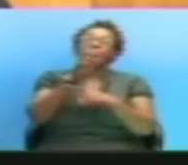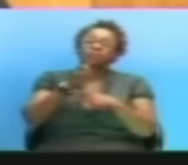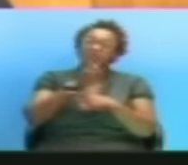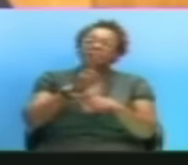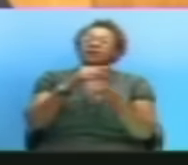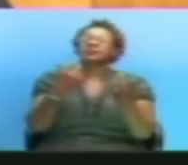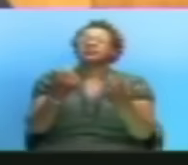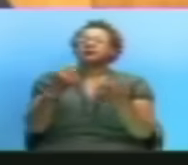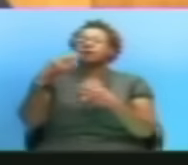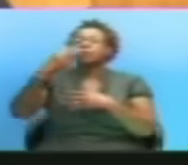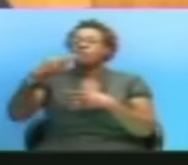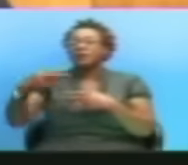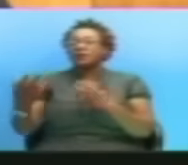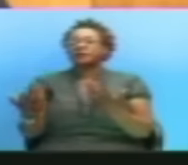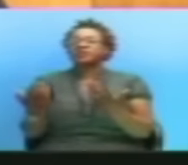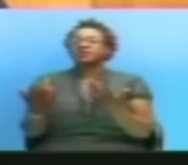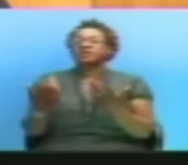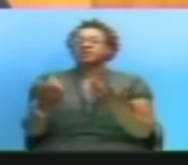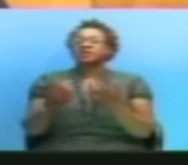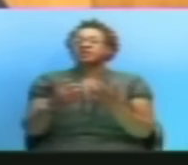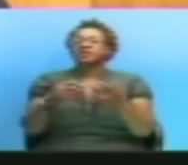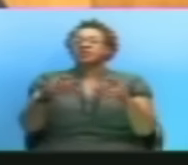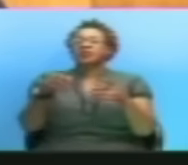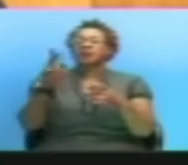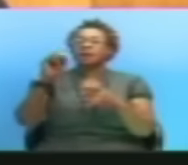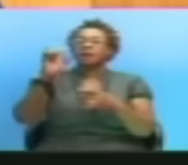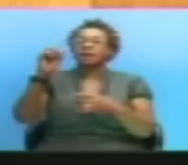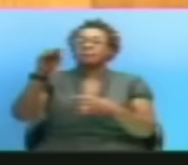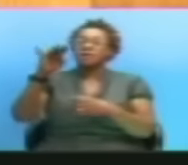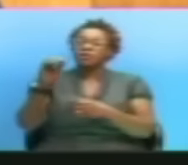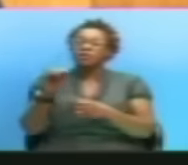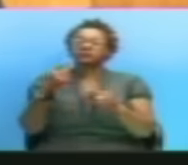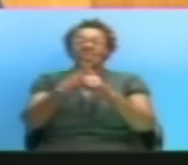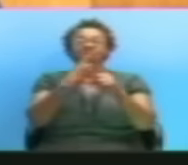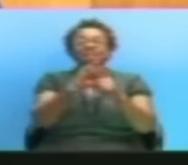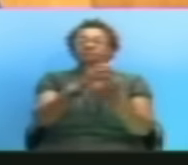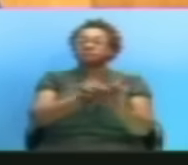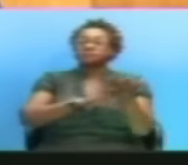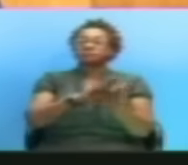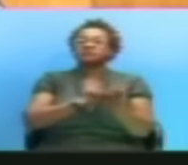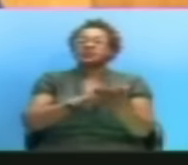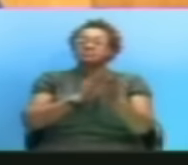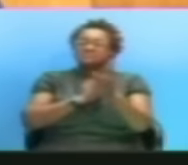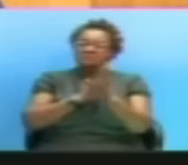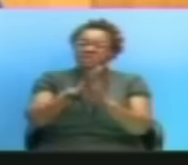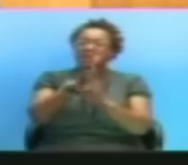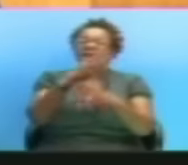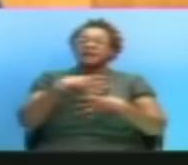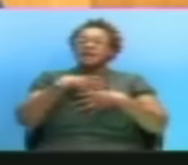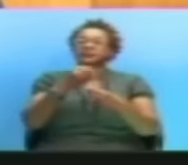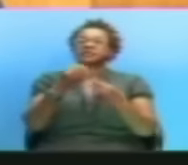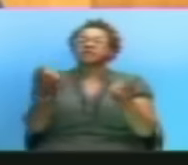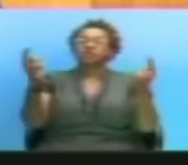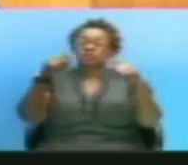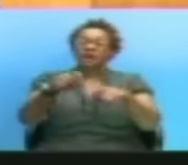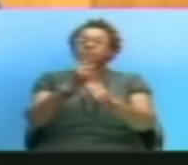even as far as Kiambio and all that. Mm. Their main interest is to come